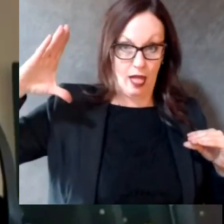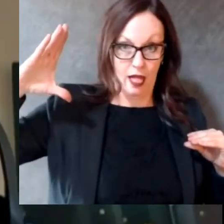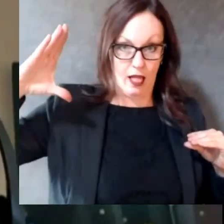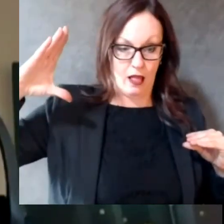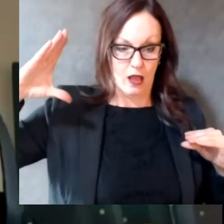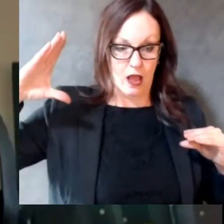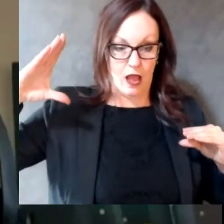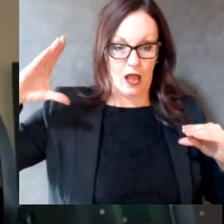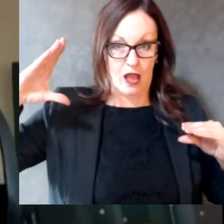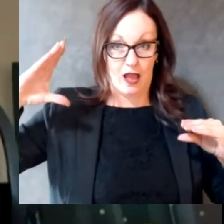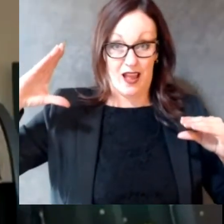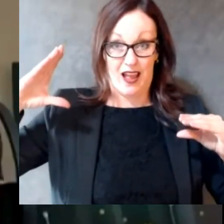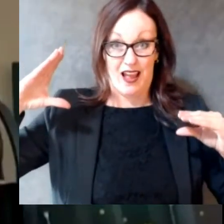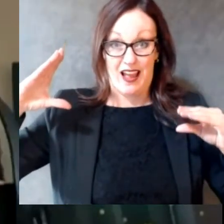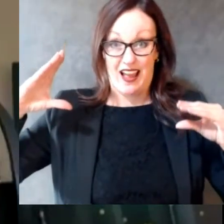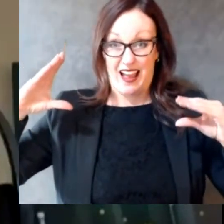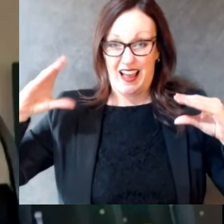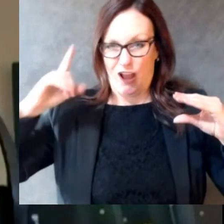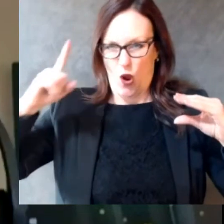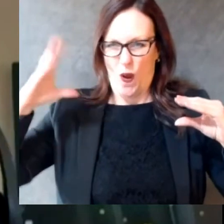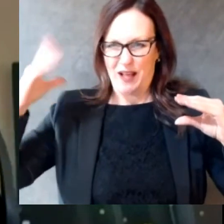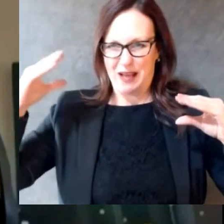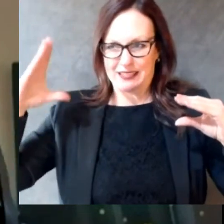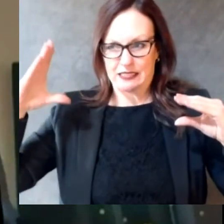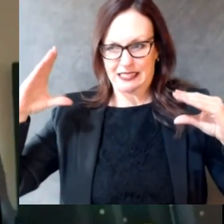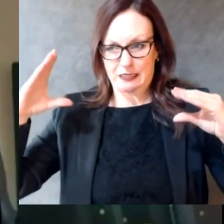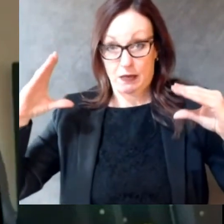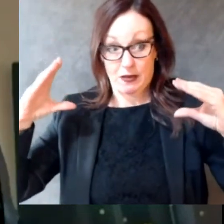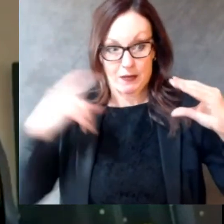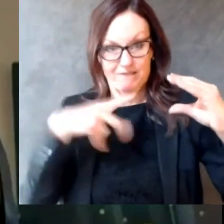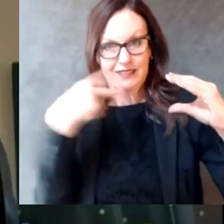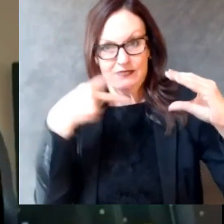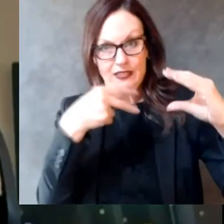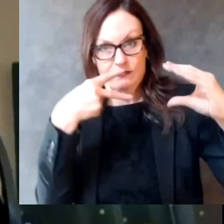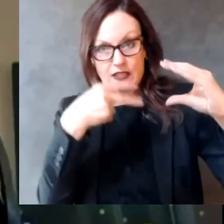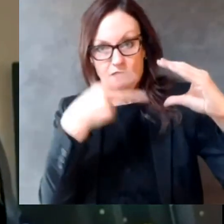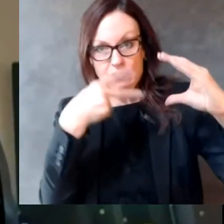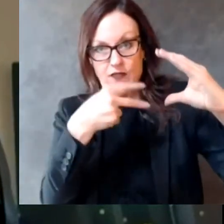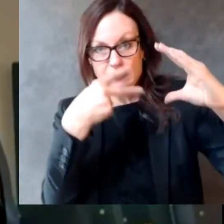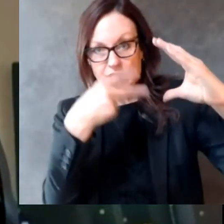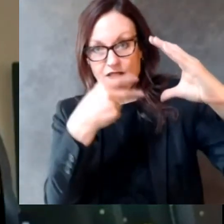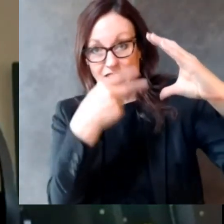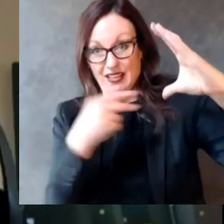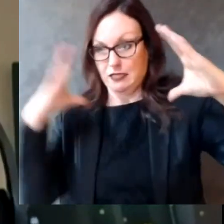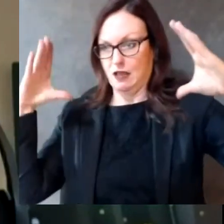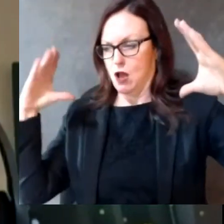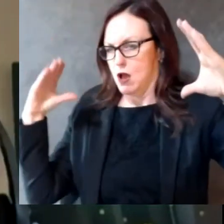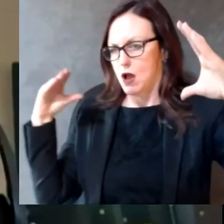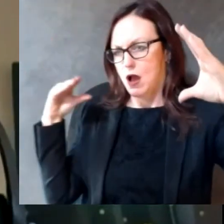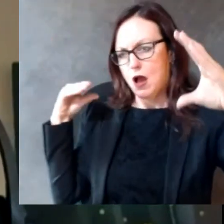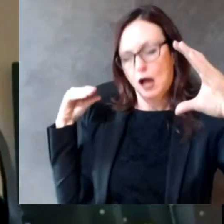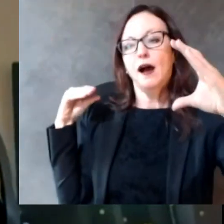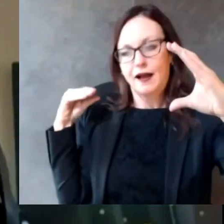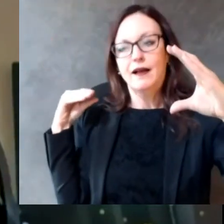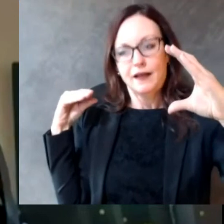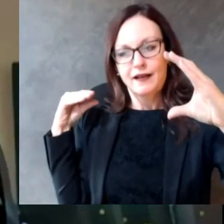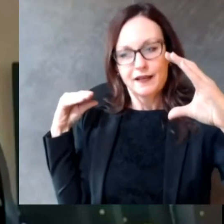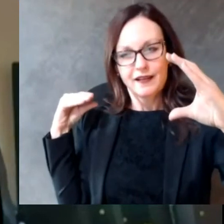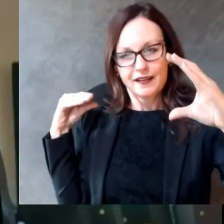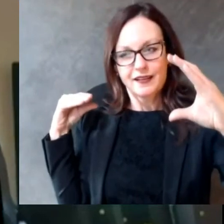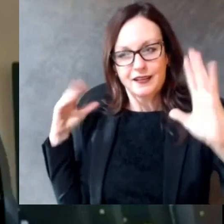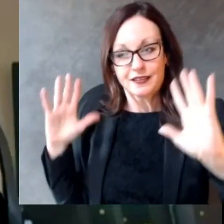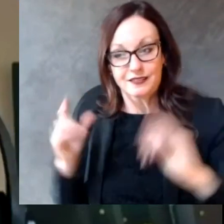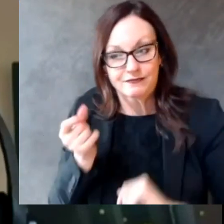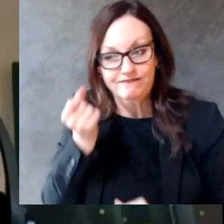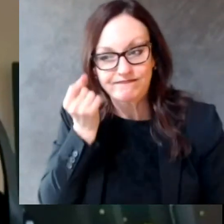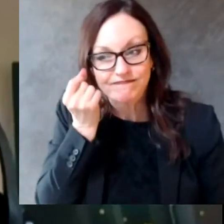million people. We're down to only about 2.1 million of those folks who are still waiting